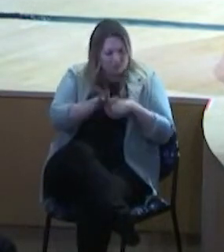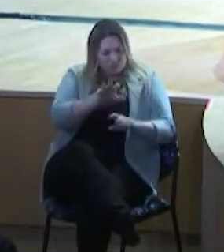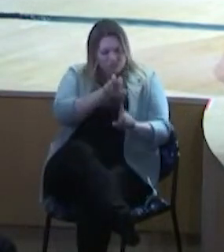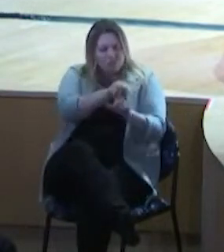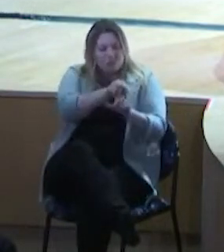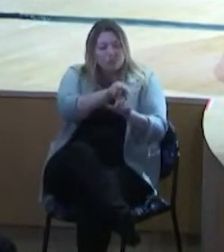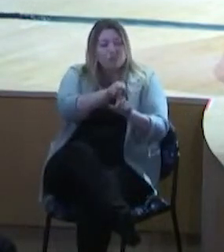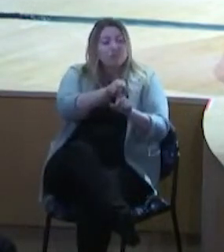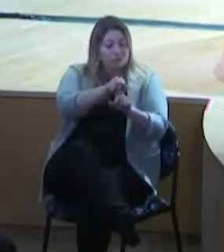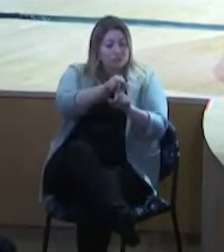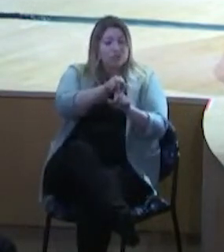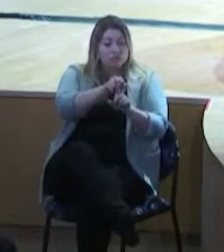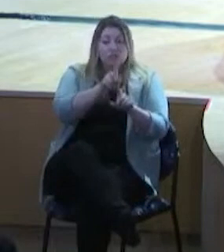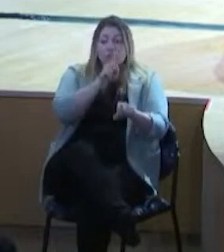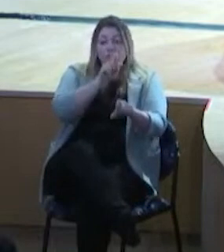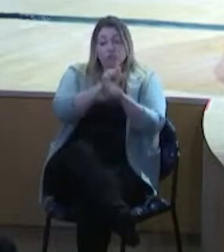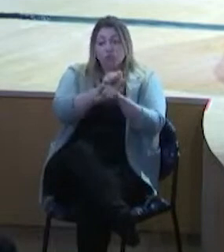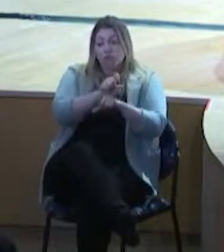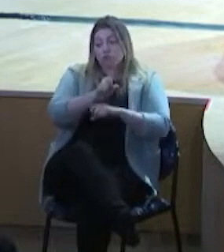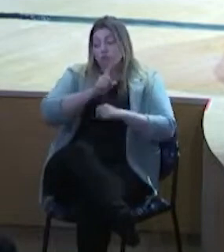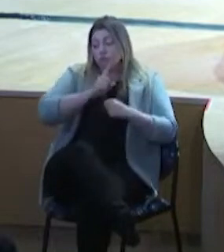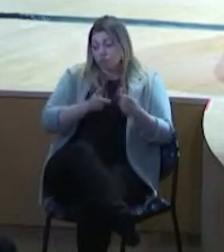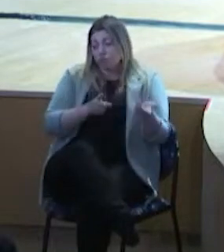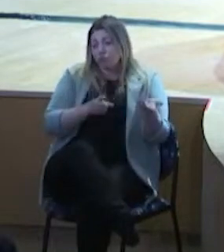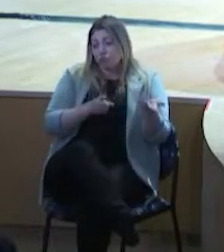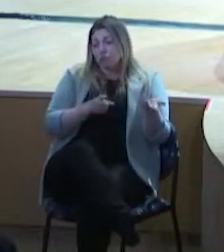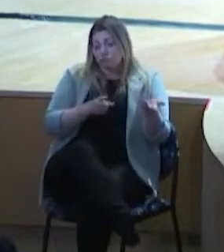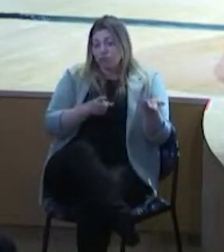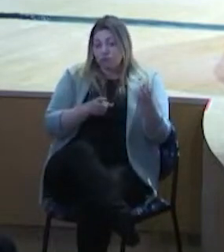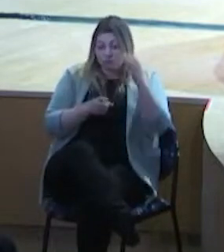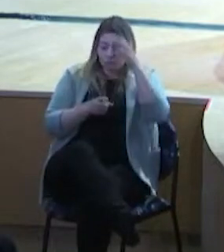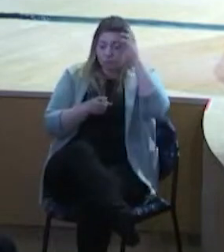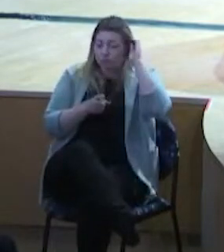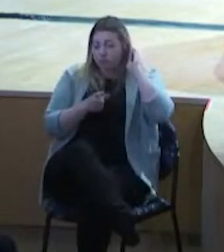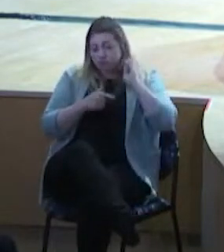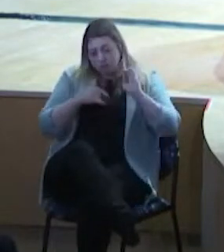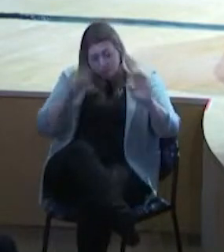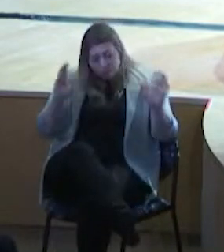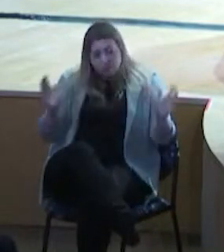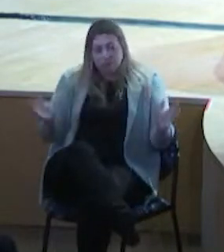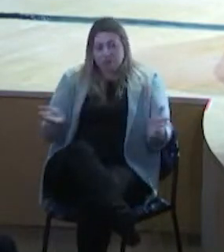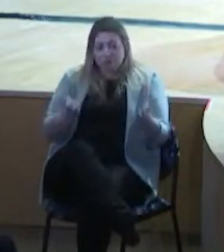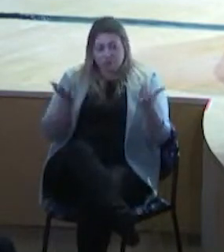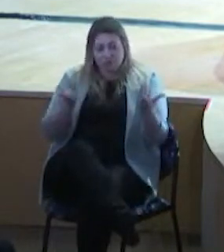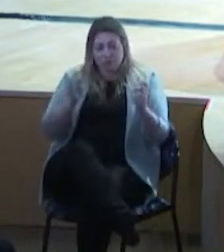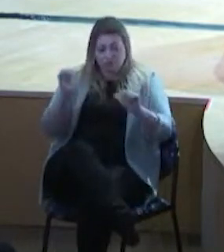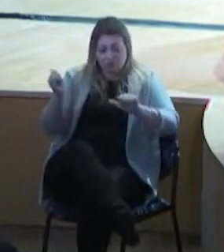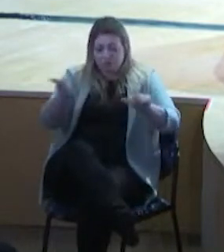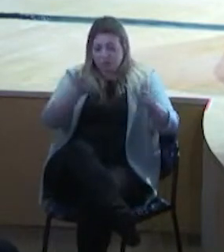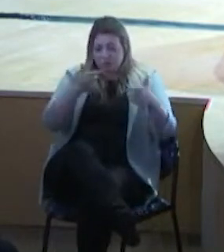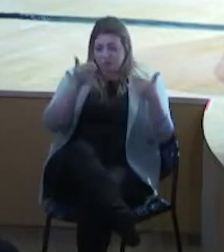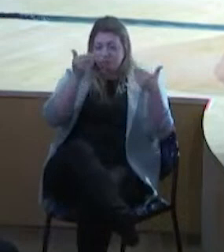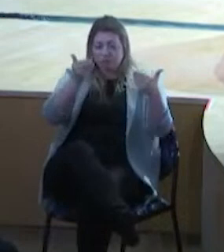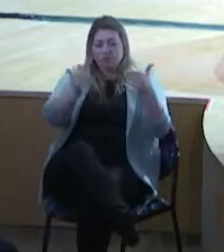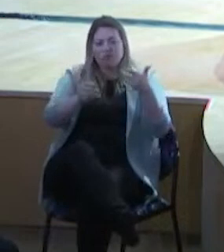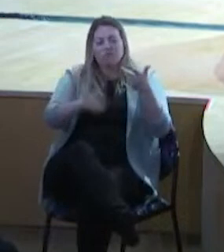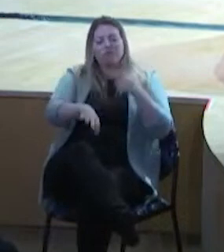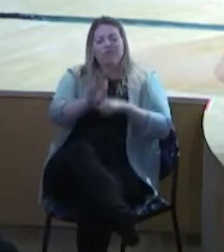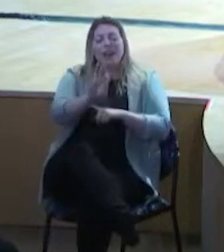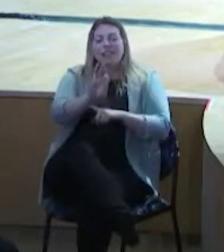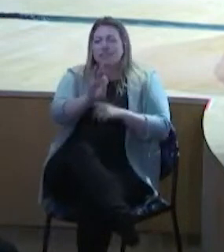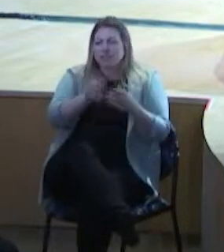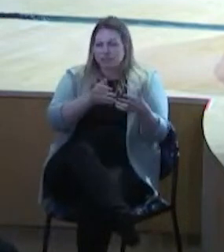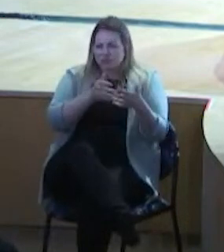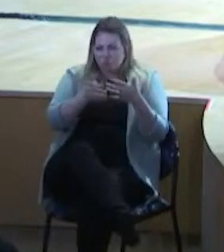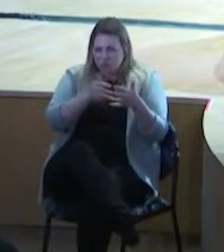But, you know, it does exist. So I do highly, you know, encourage everyone to try and find that, whatever that